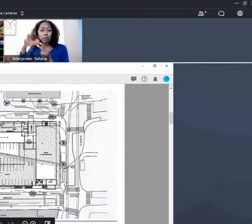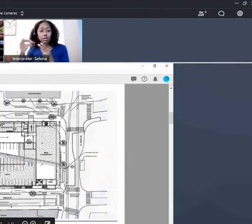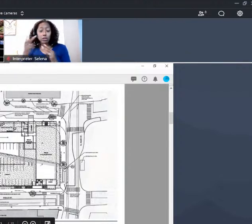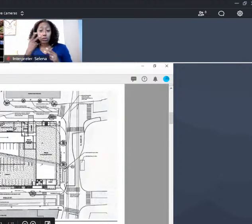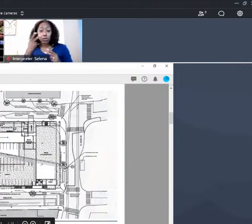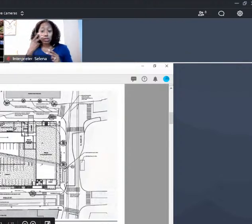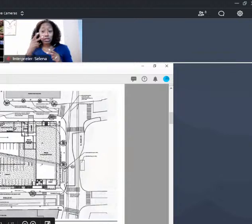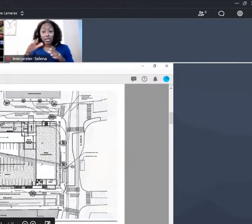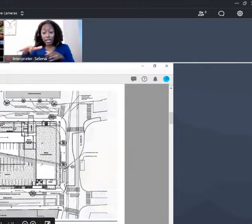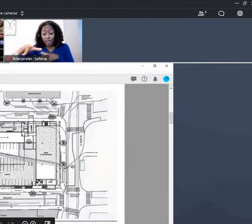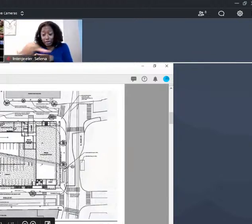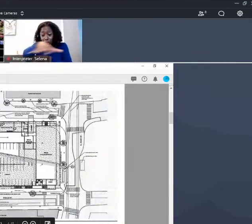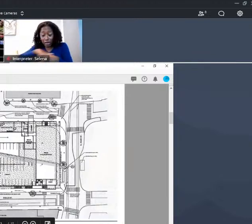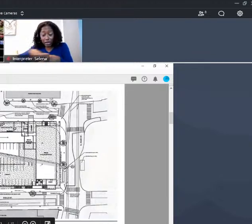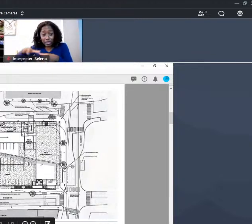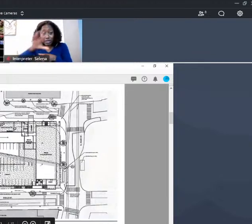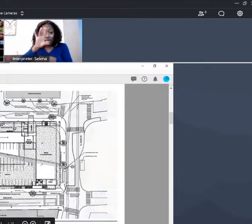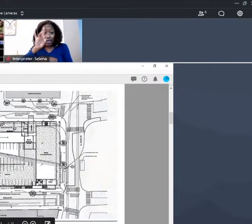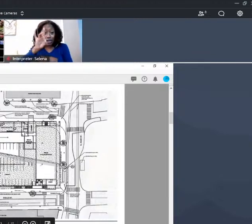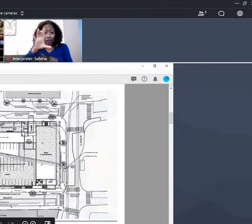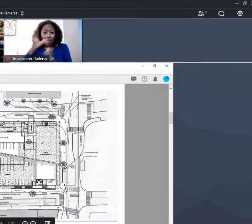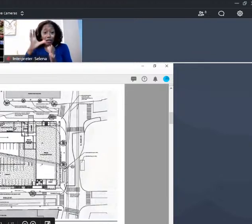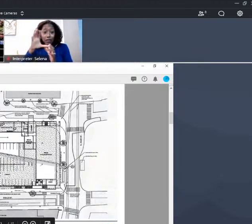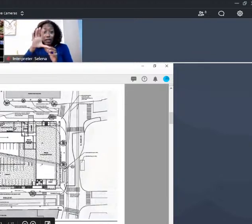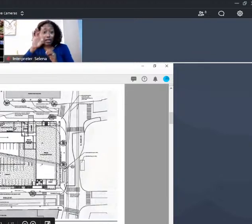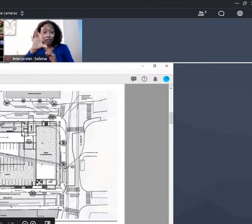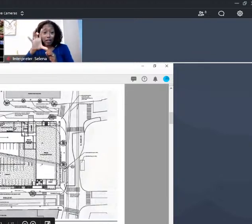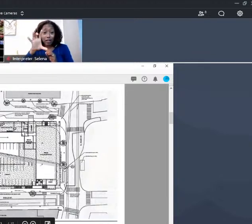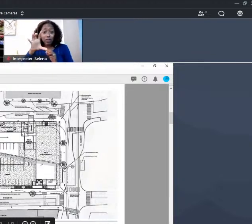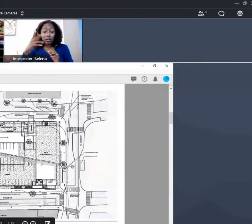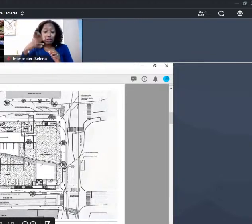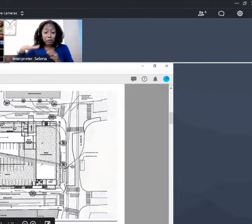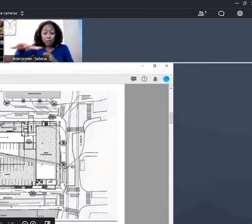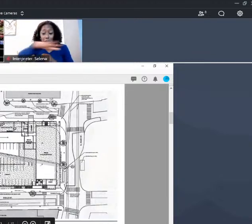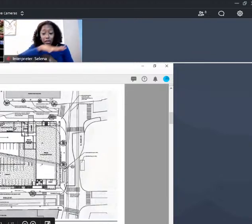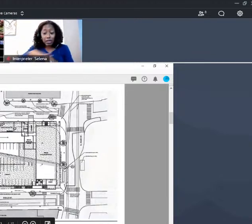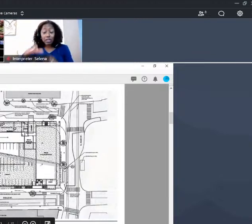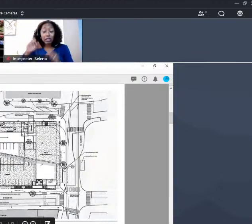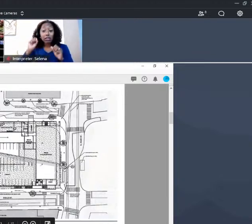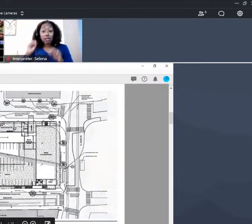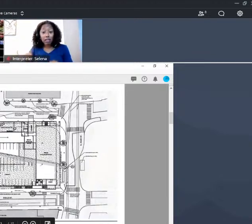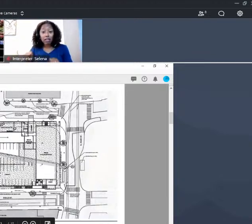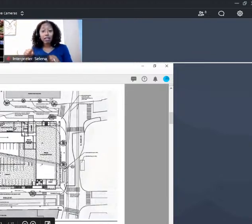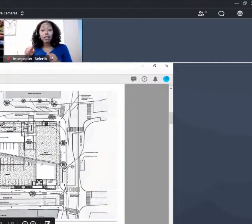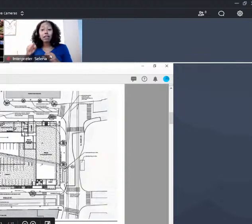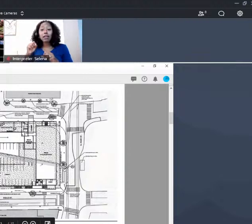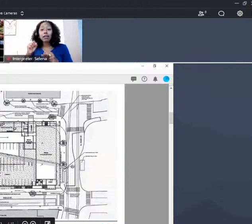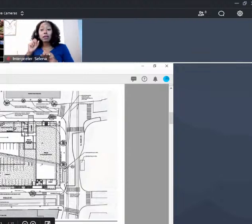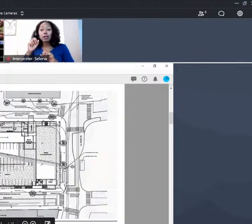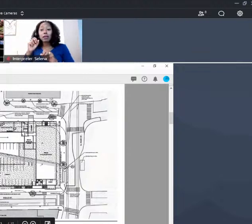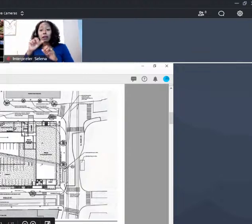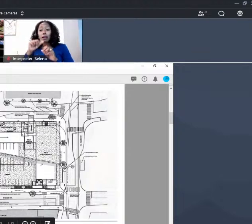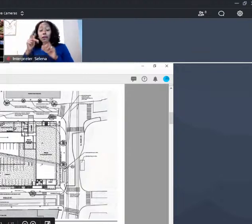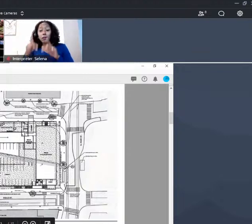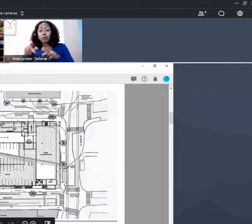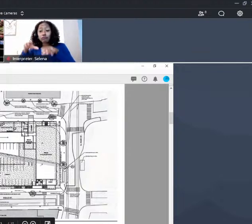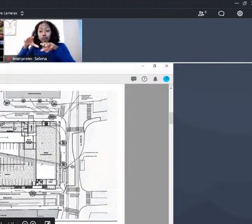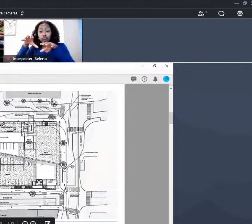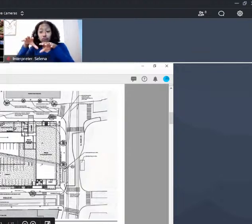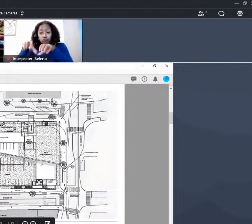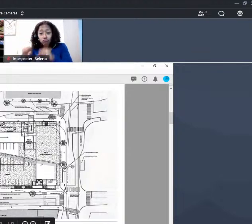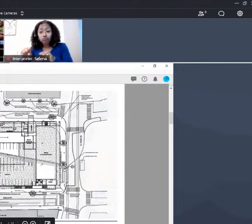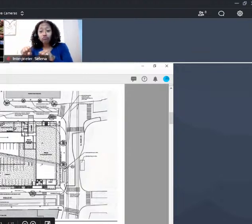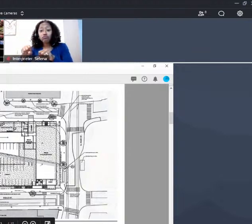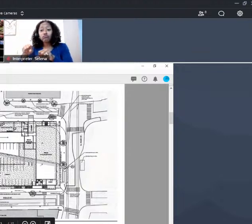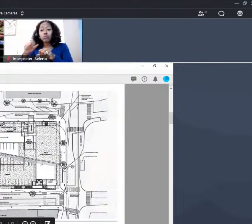foot space is capable of accommodating a larger tenant in that space, or we could break it